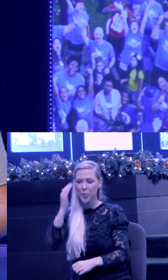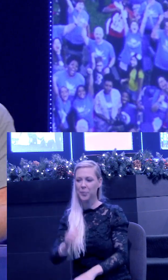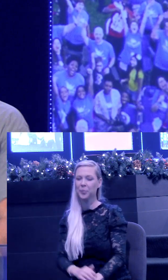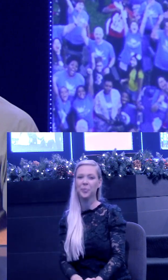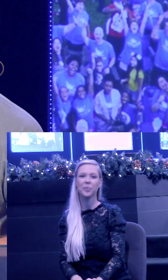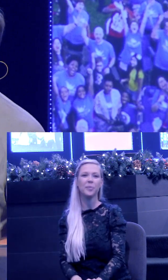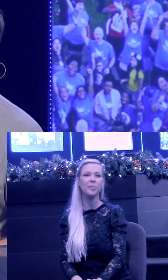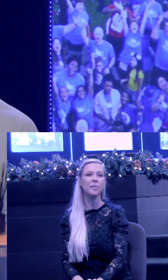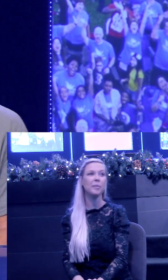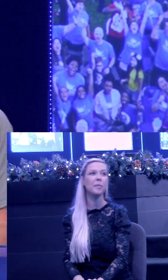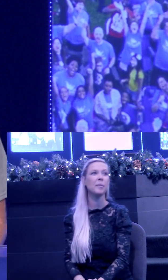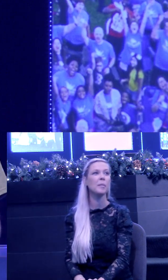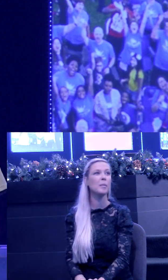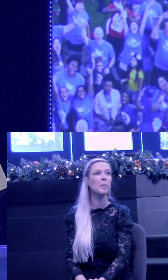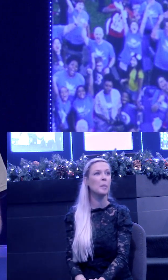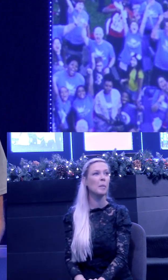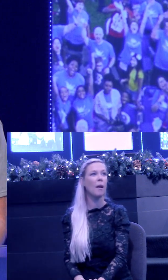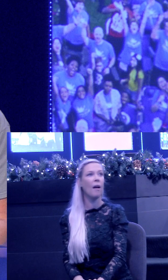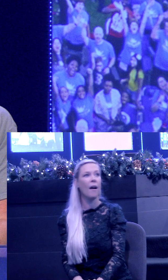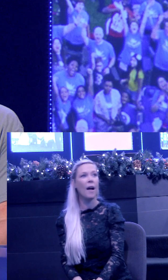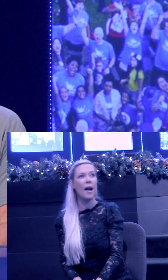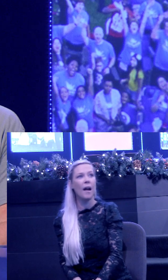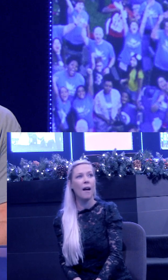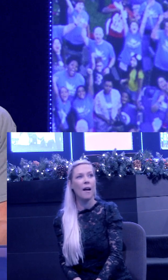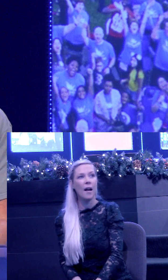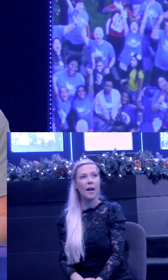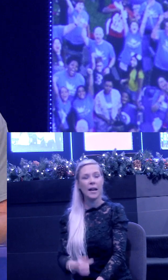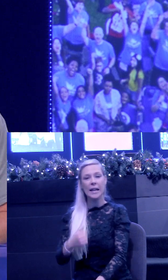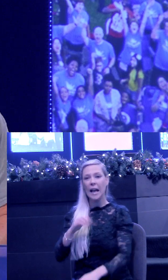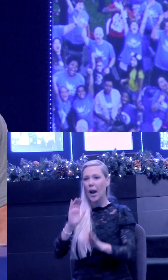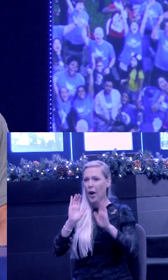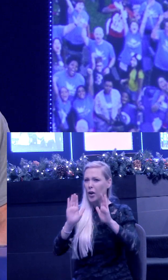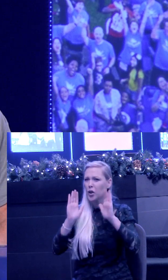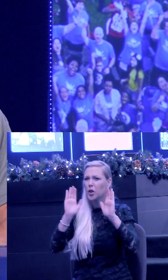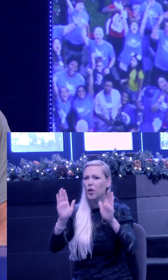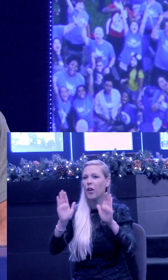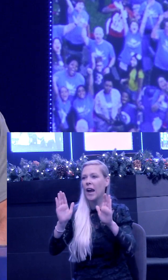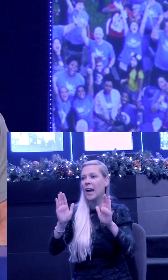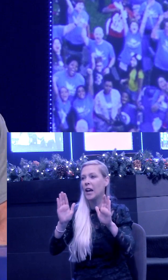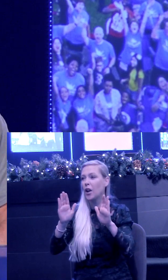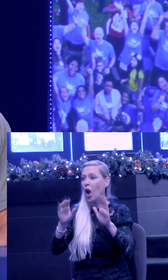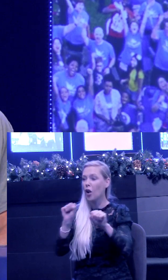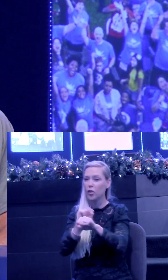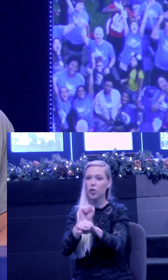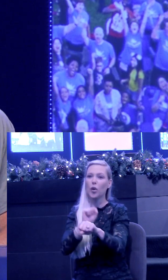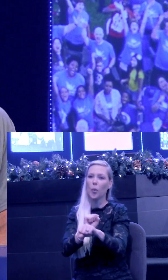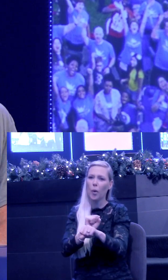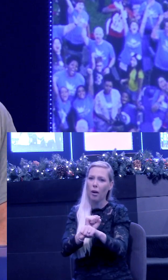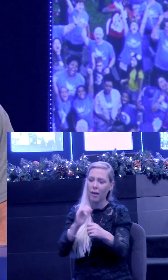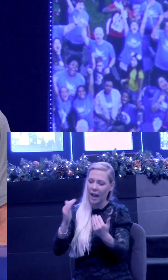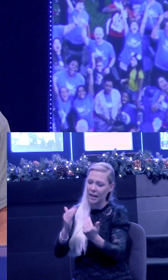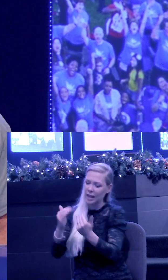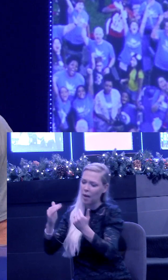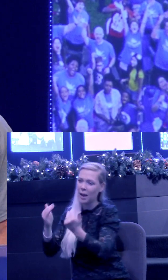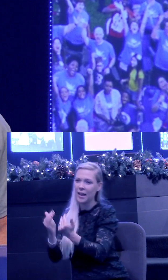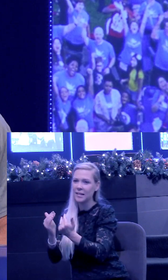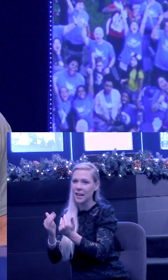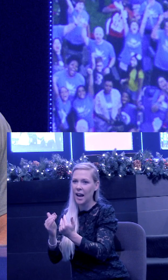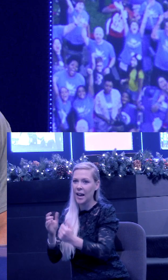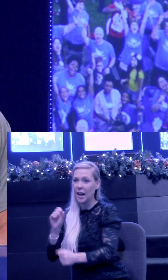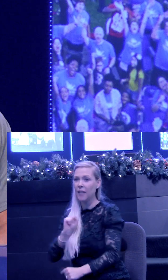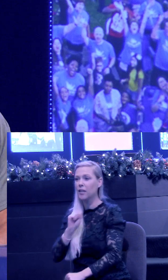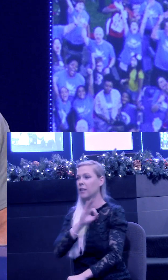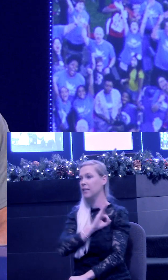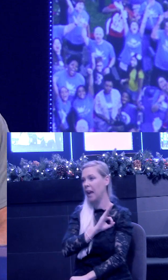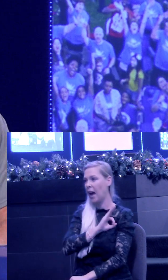It's the great privilege that I have to work side by side with some of the greatest staff on the planet. We have an amazing team. People from other churches